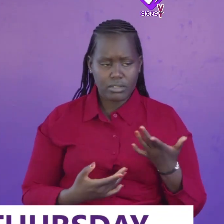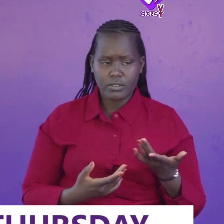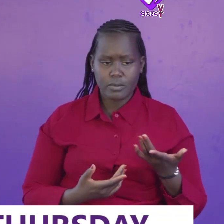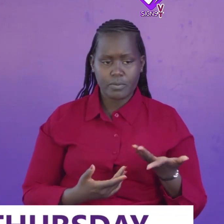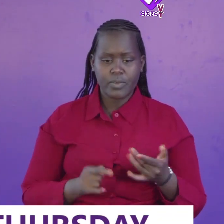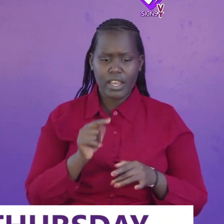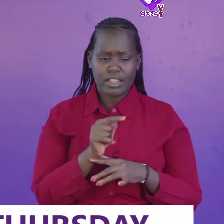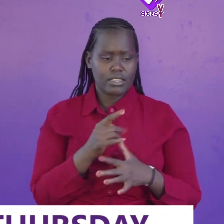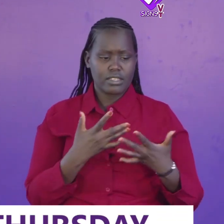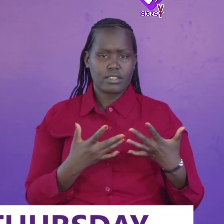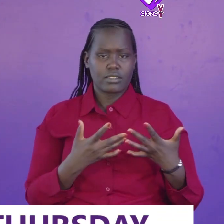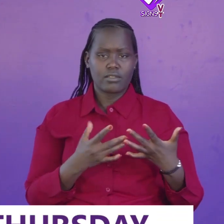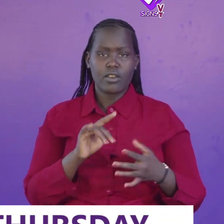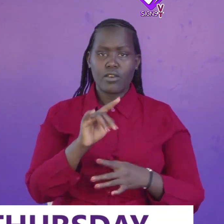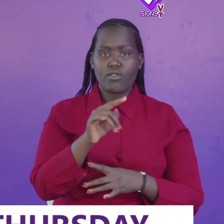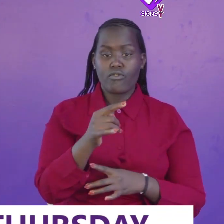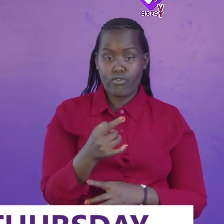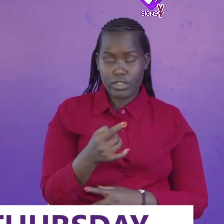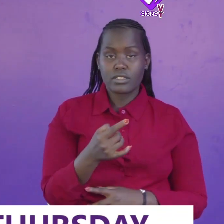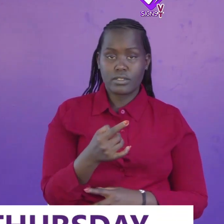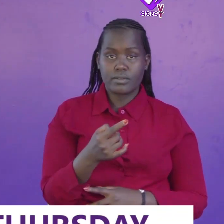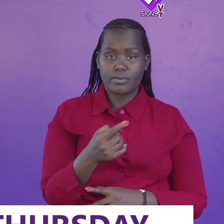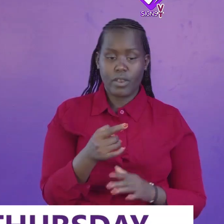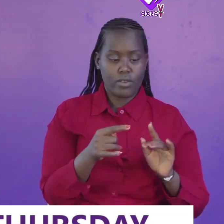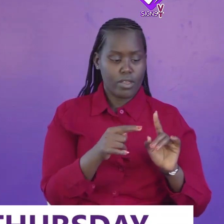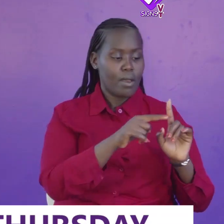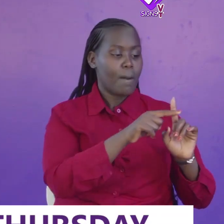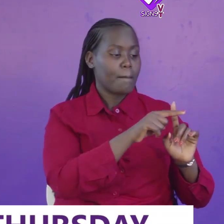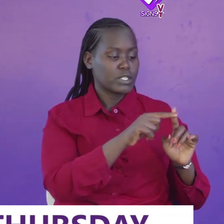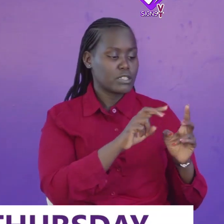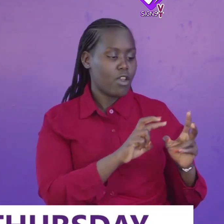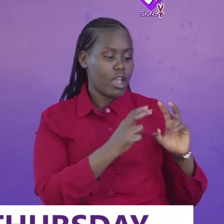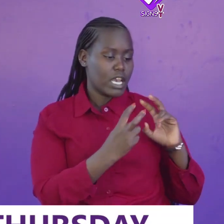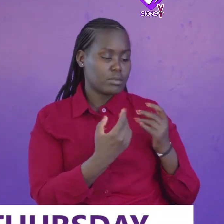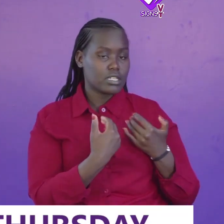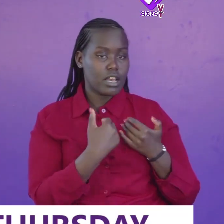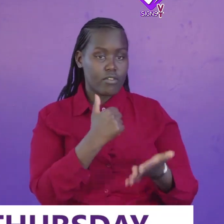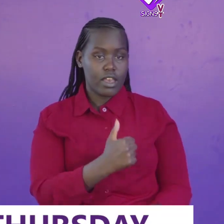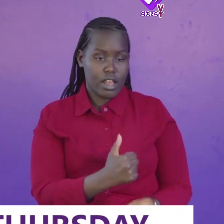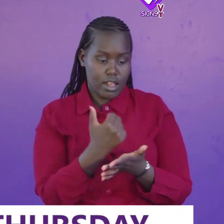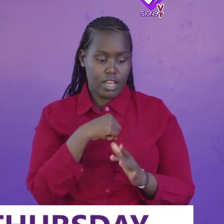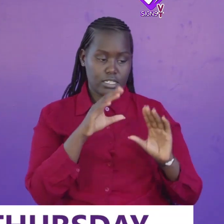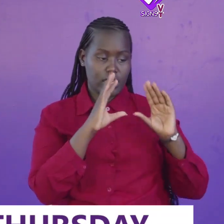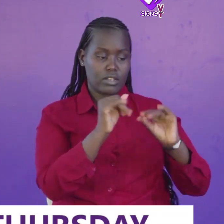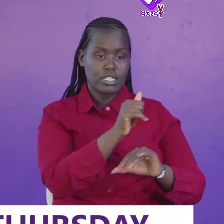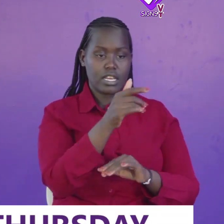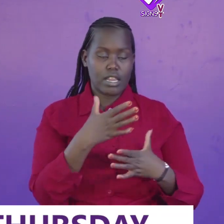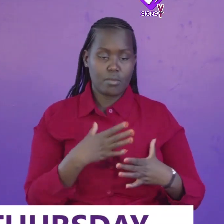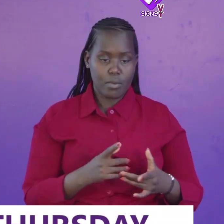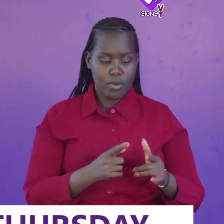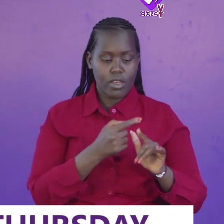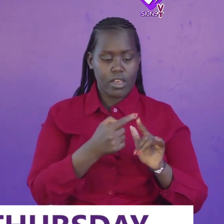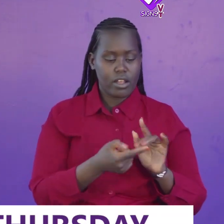hii kitu first and foremost on the positive aspect, it has helped us educate other people. On the